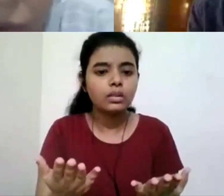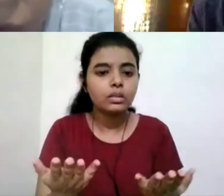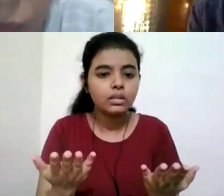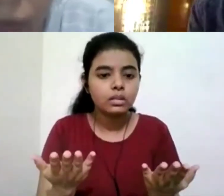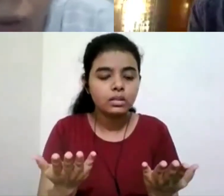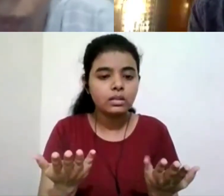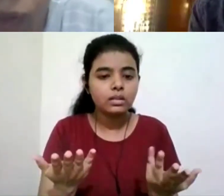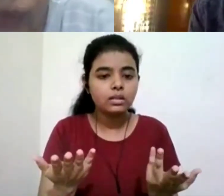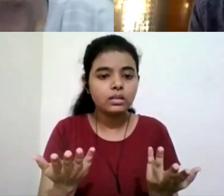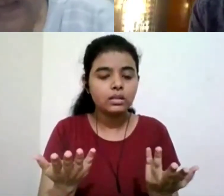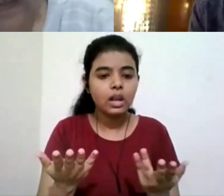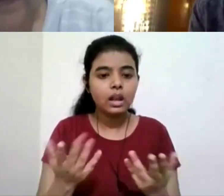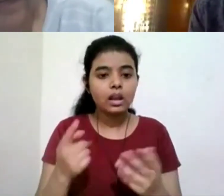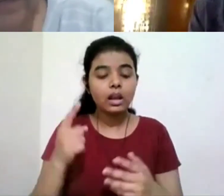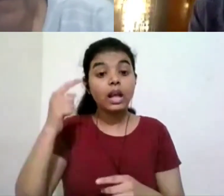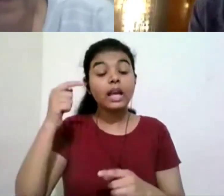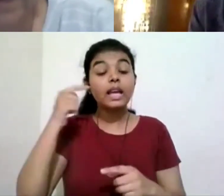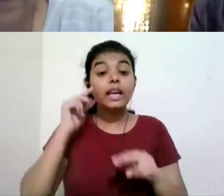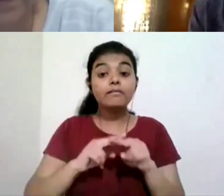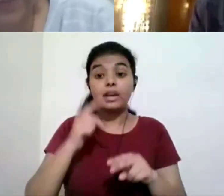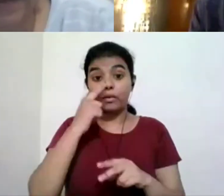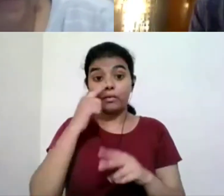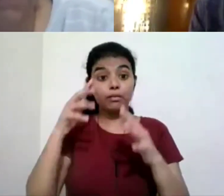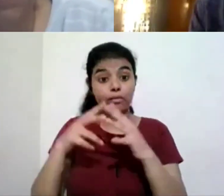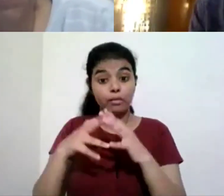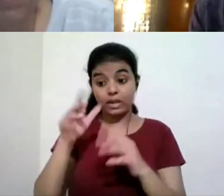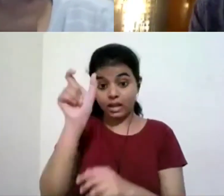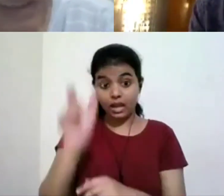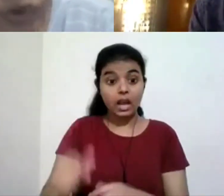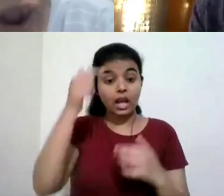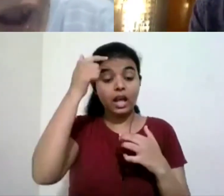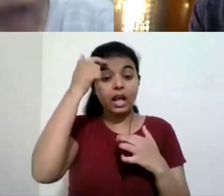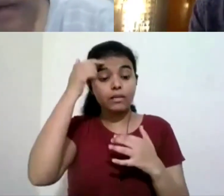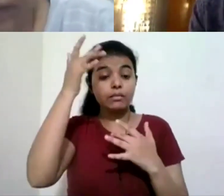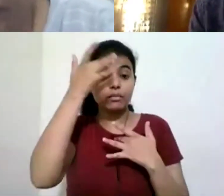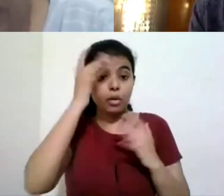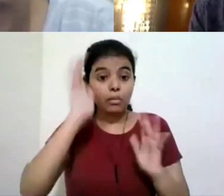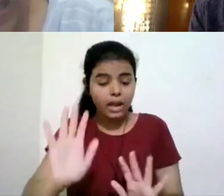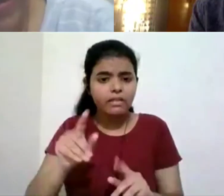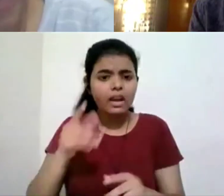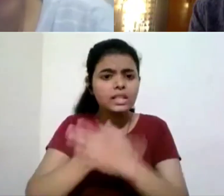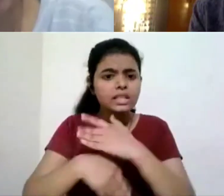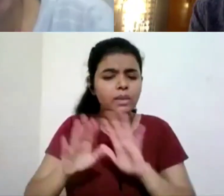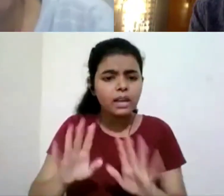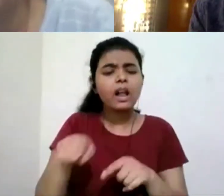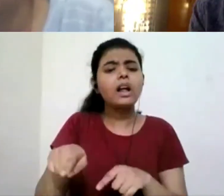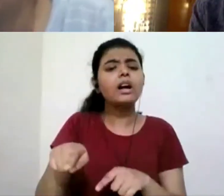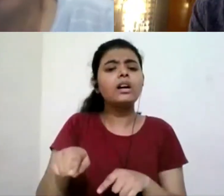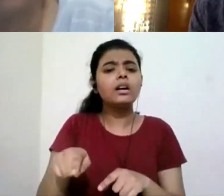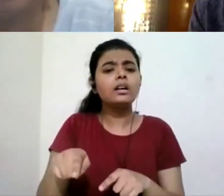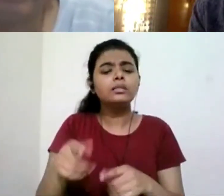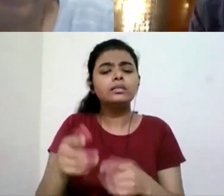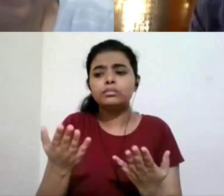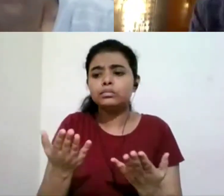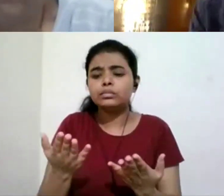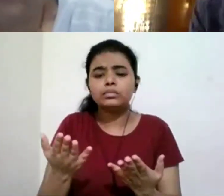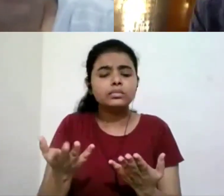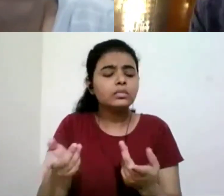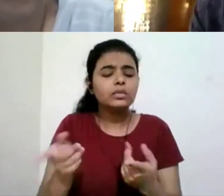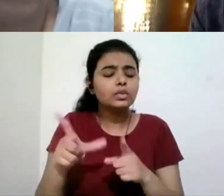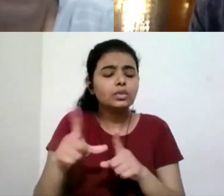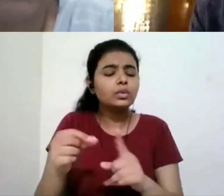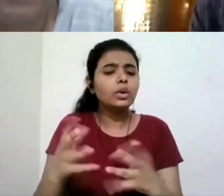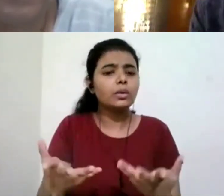about, you know, a woman with mental illness? It's like that you are, even as you are so-called, you